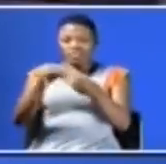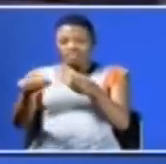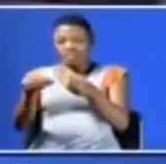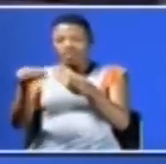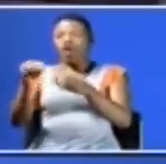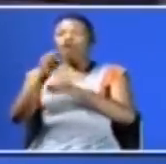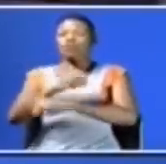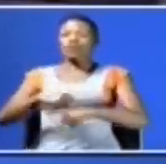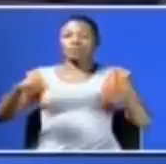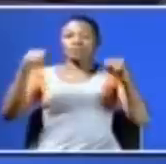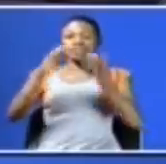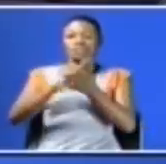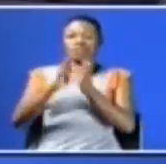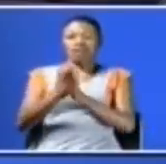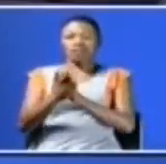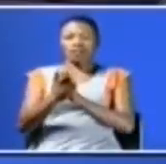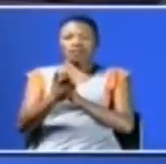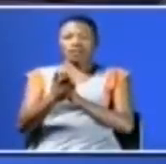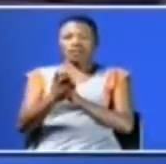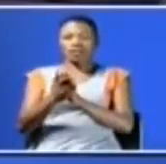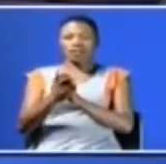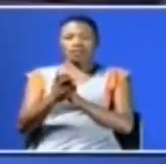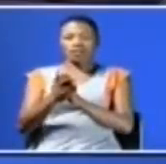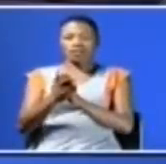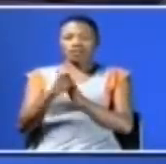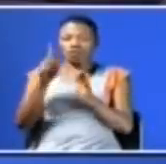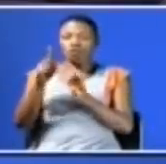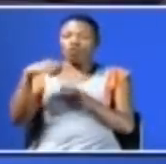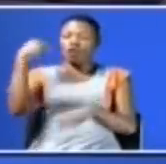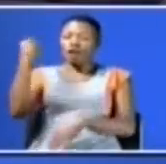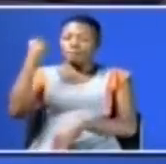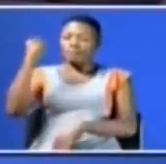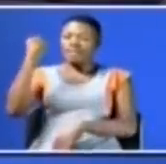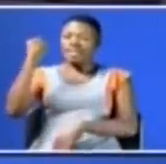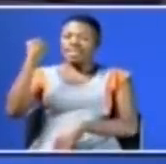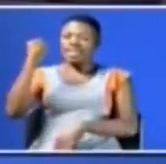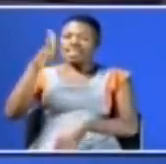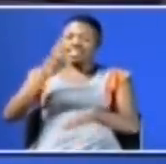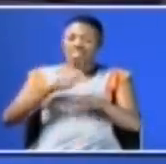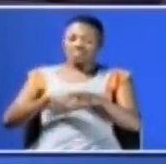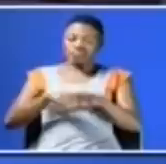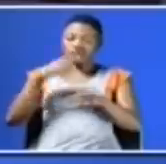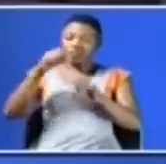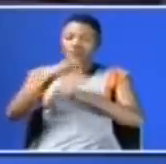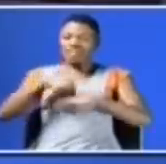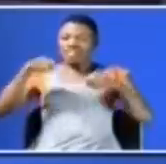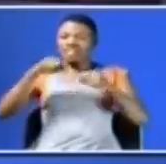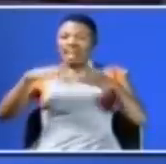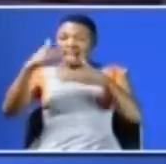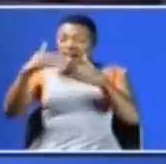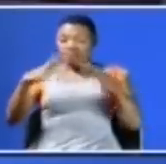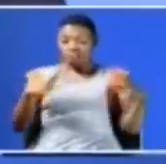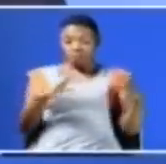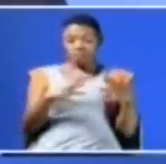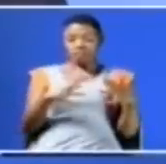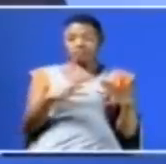your candidate. You actually run your campaign as a presidential campaign. Once the party gives you a ticket, if you look at the